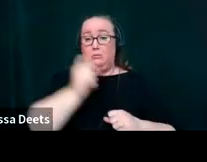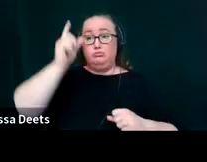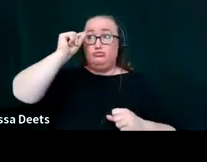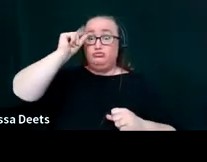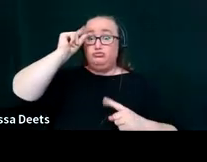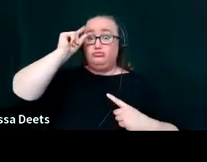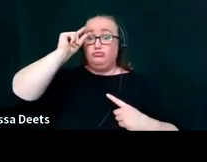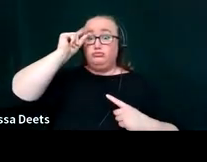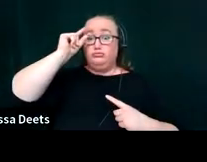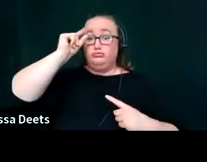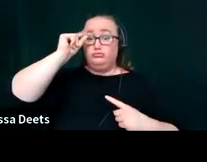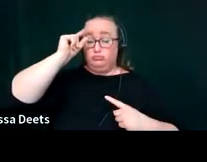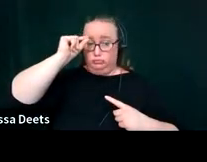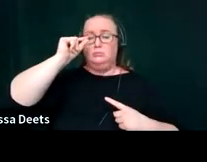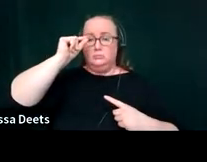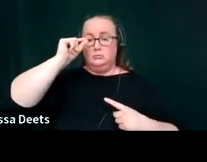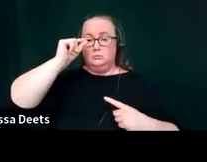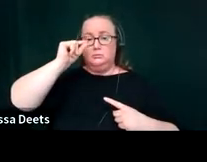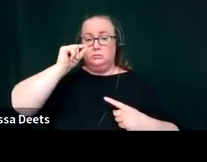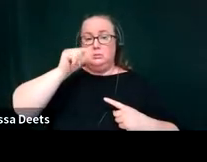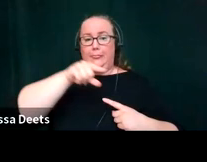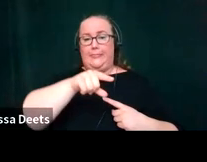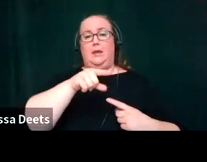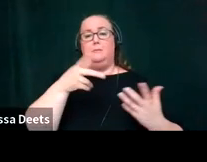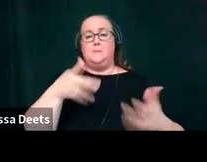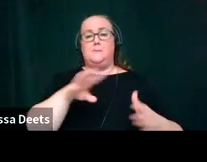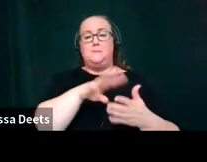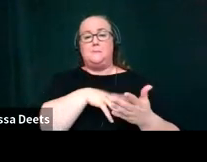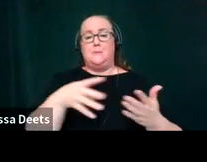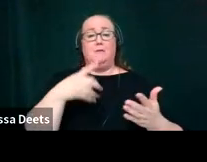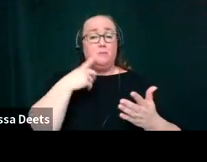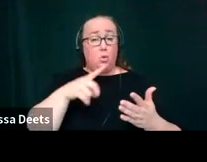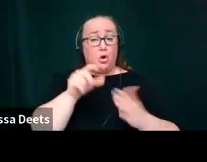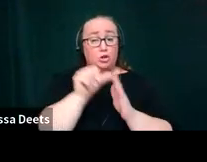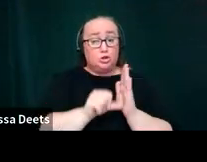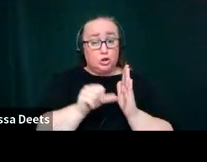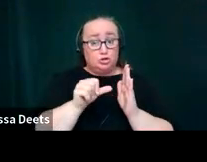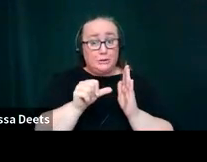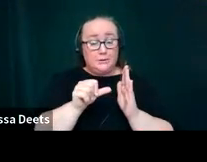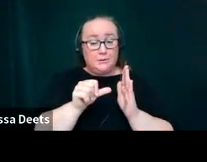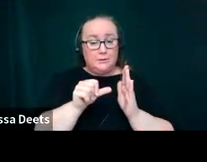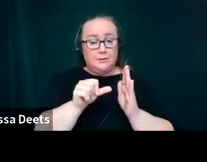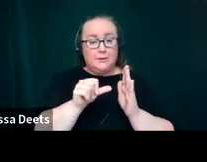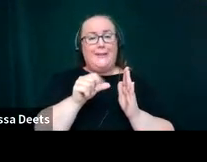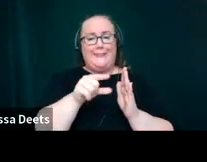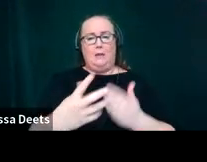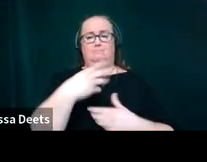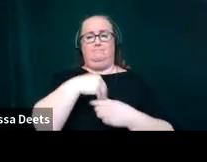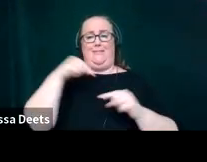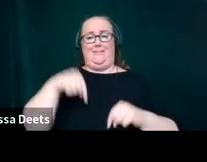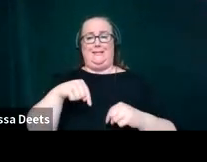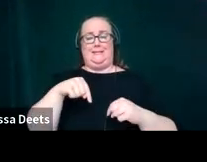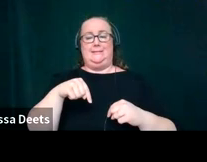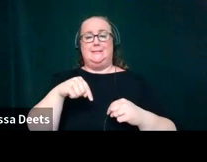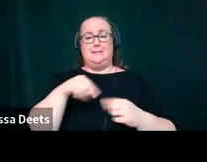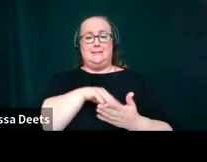drops they could be on, and they were scheduled for trabeculectomy surgery, were included in the study about meditation.